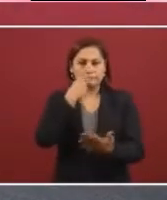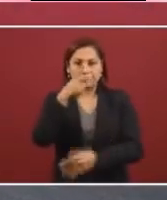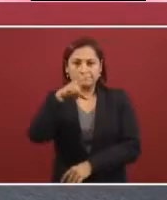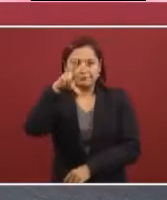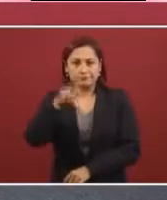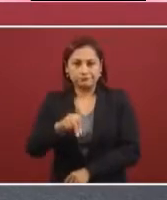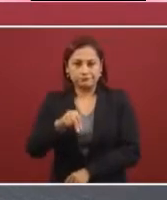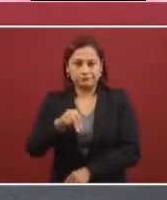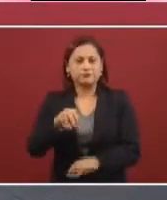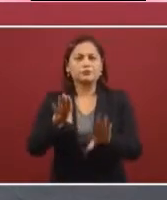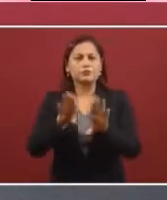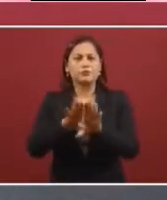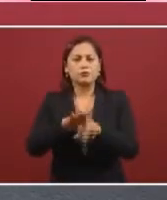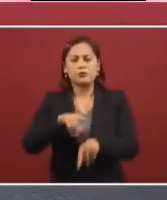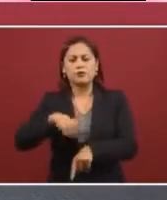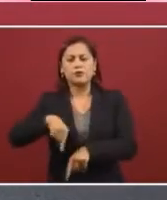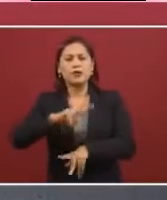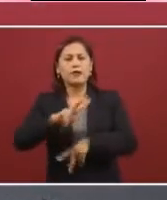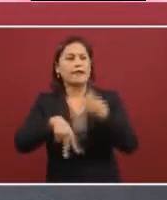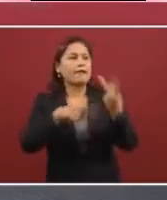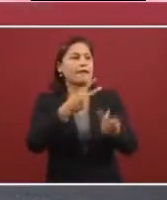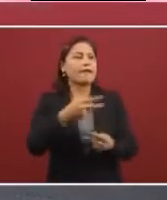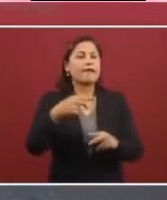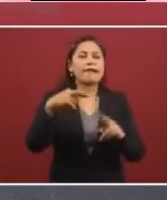temples? How can we go to church